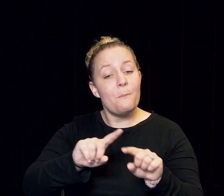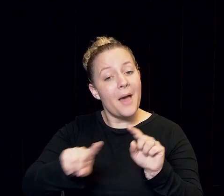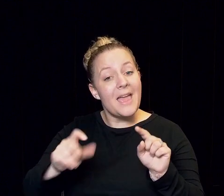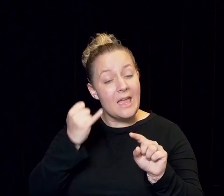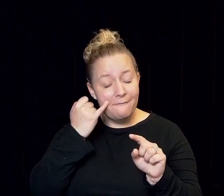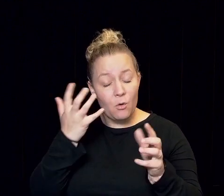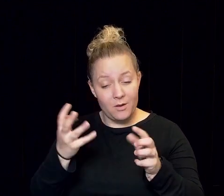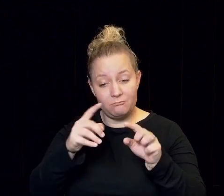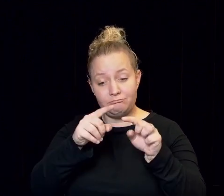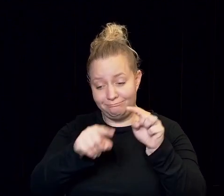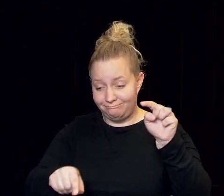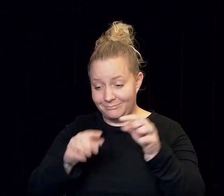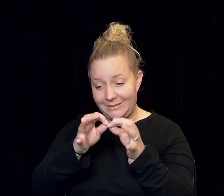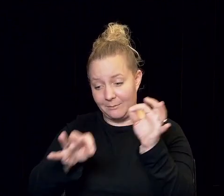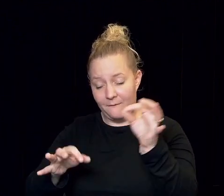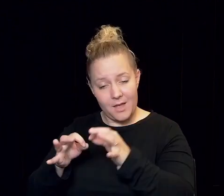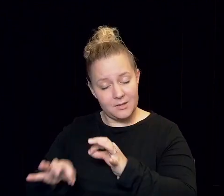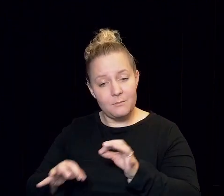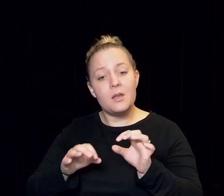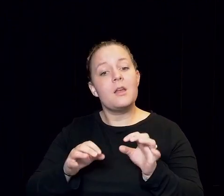it down at the end. Okay, go ahead and pause.